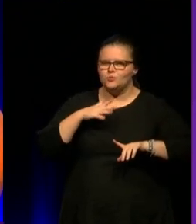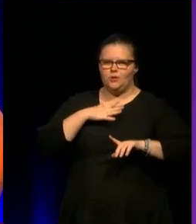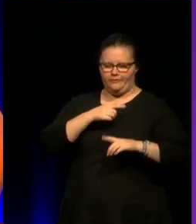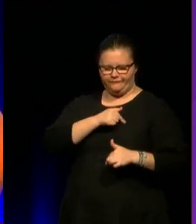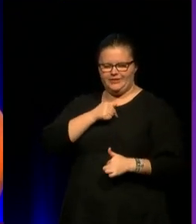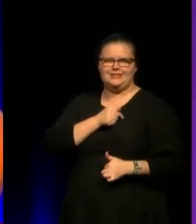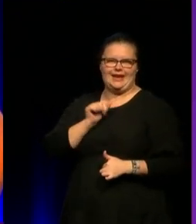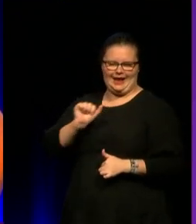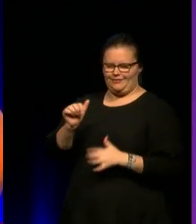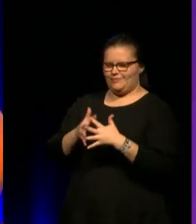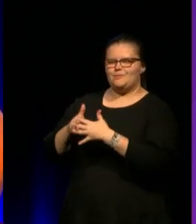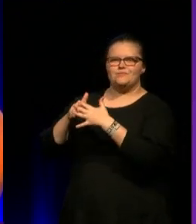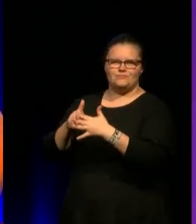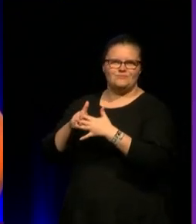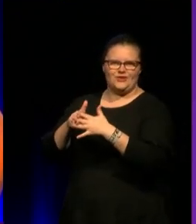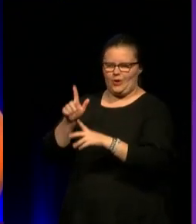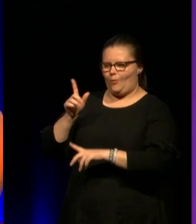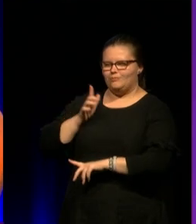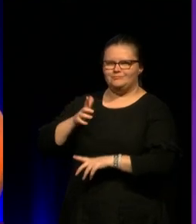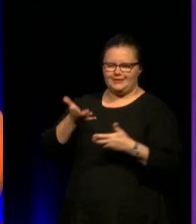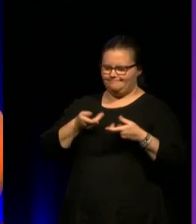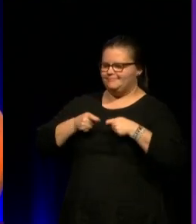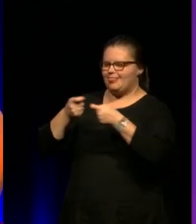to supply America and the US.